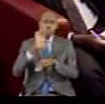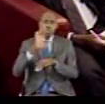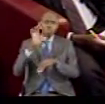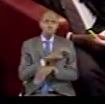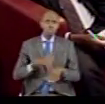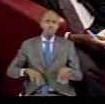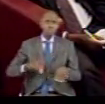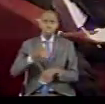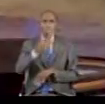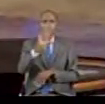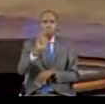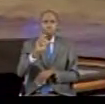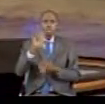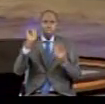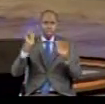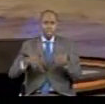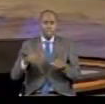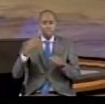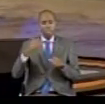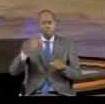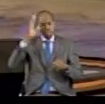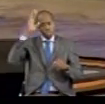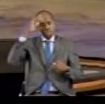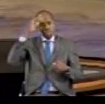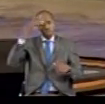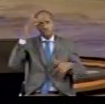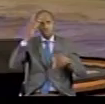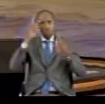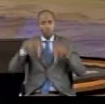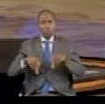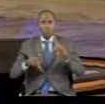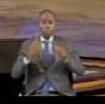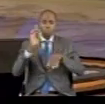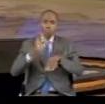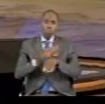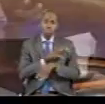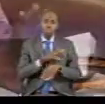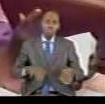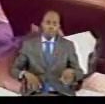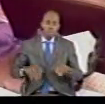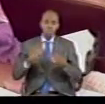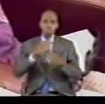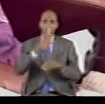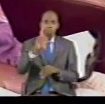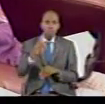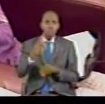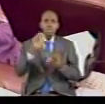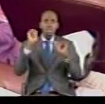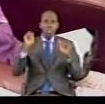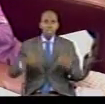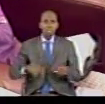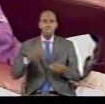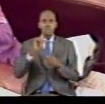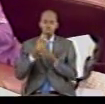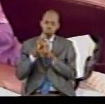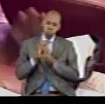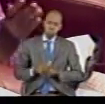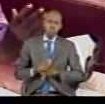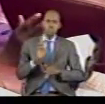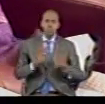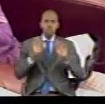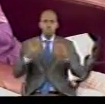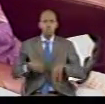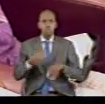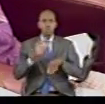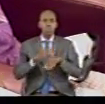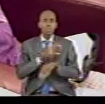the incurable touch him today? Can the sick one touch him today? Can the oppressed touch him today?